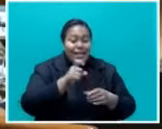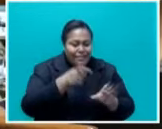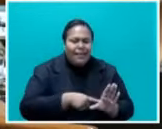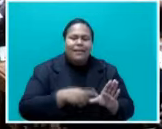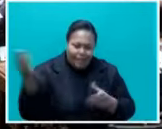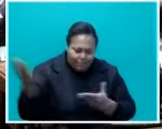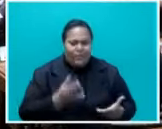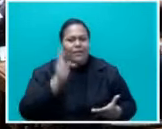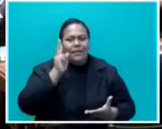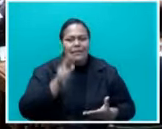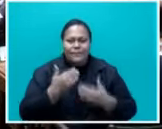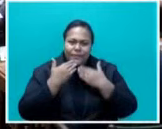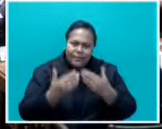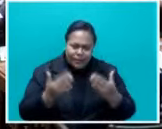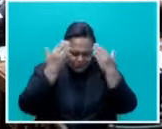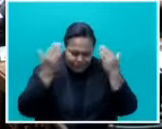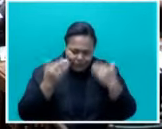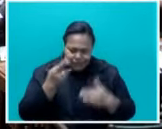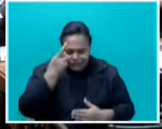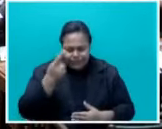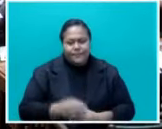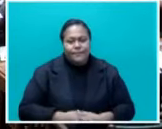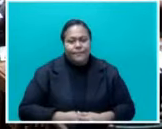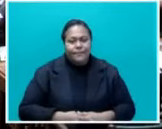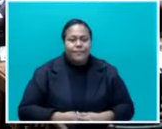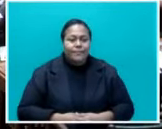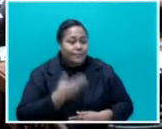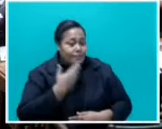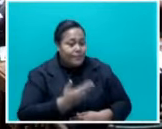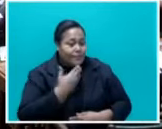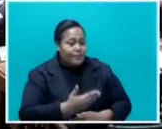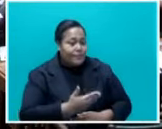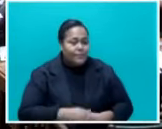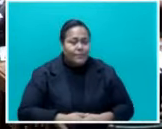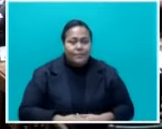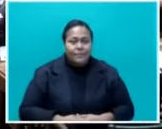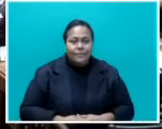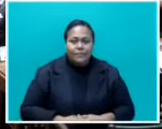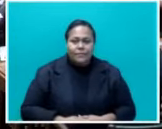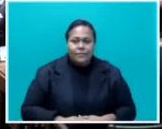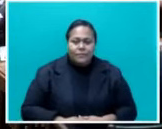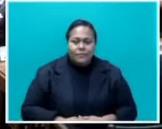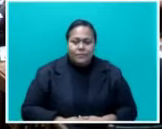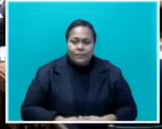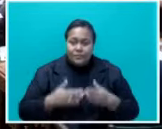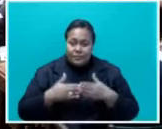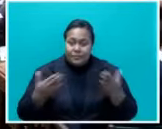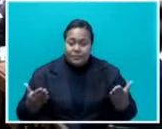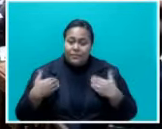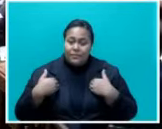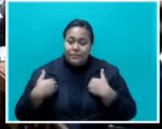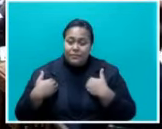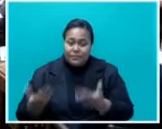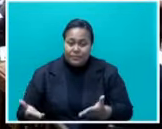Speaker. I thank the Honourable Payman Prasad for his contribution. I give the floor to the Honourable